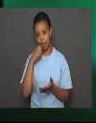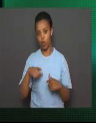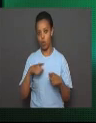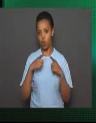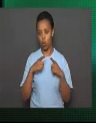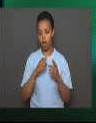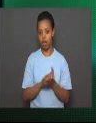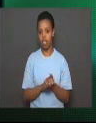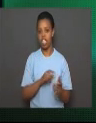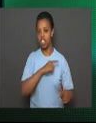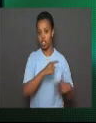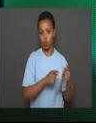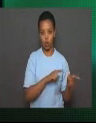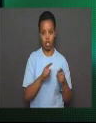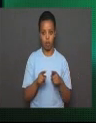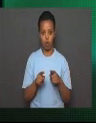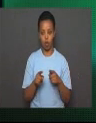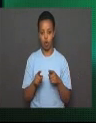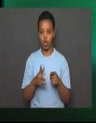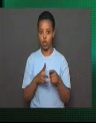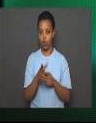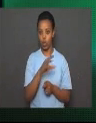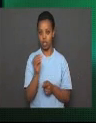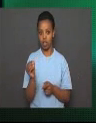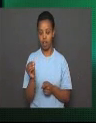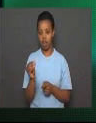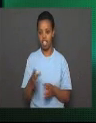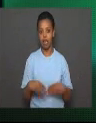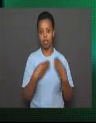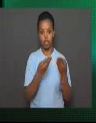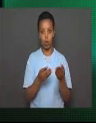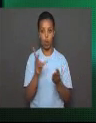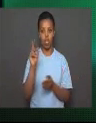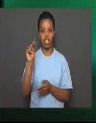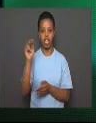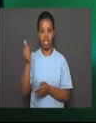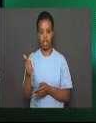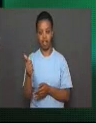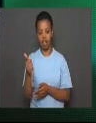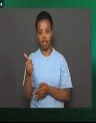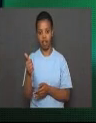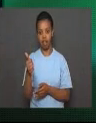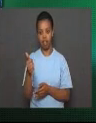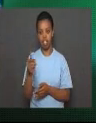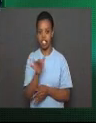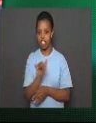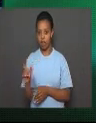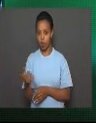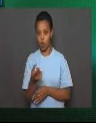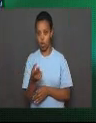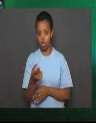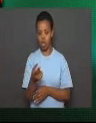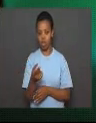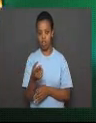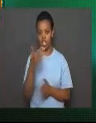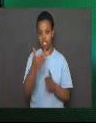gene to be transferred is cut from the donor DNA using the same